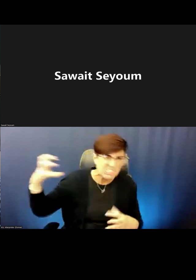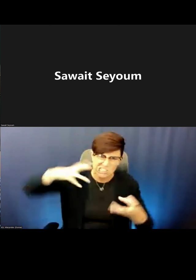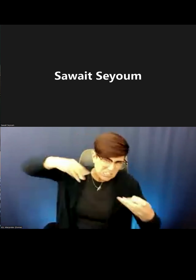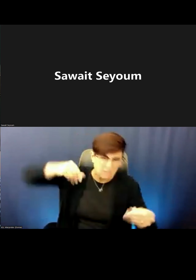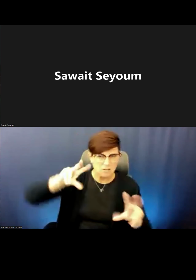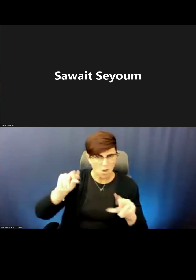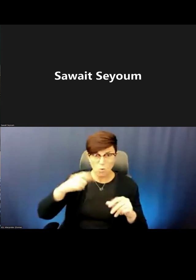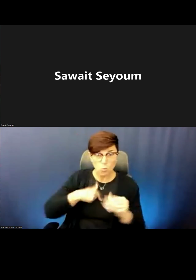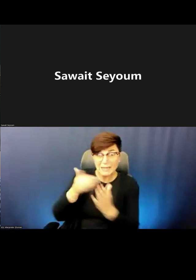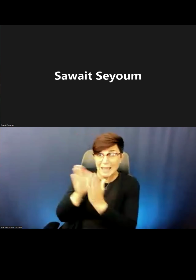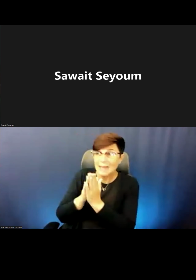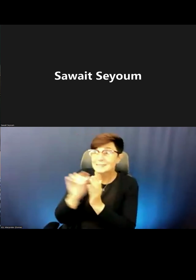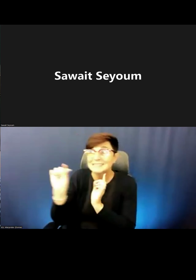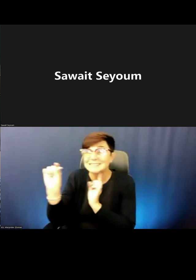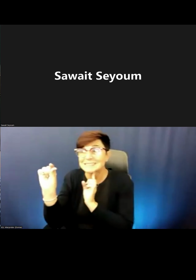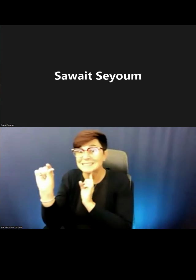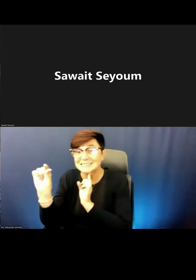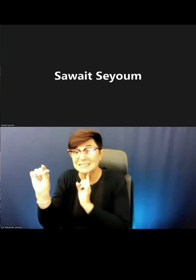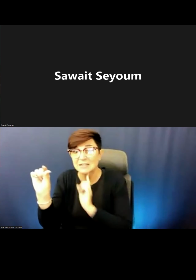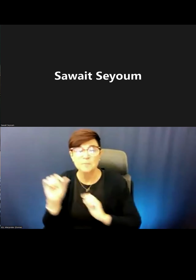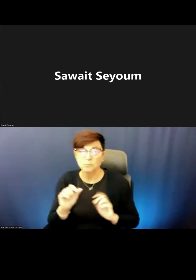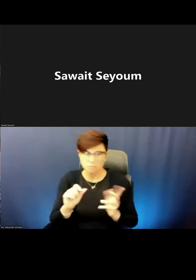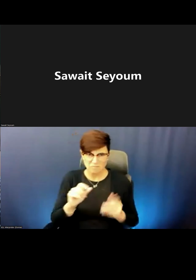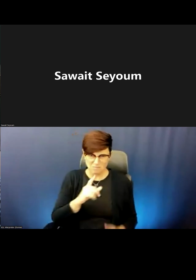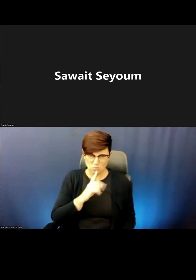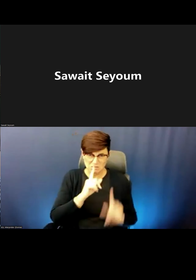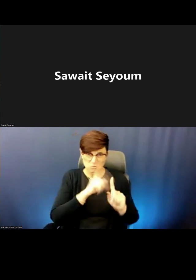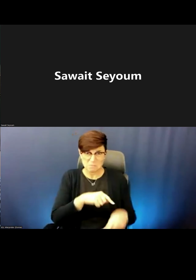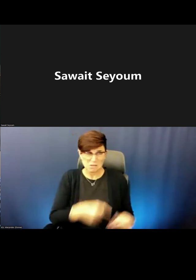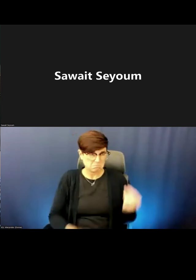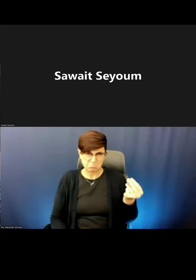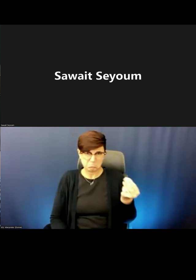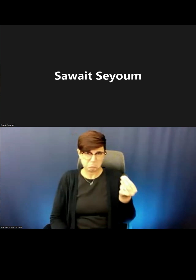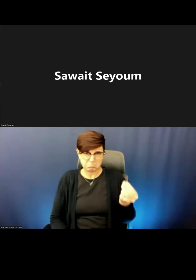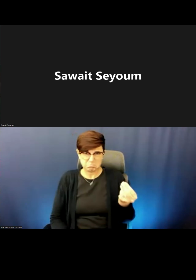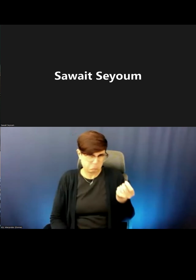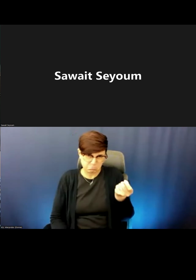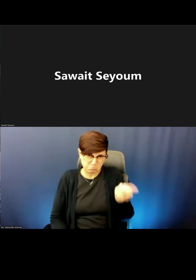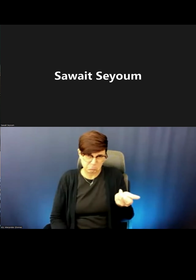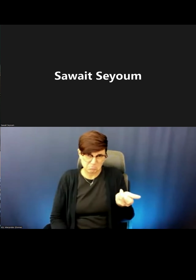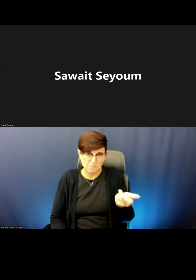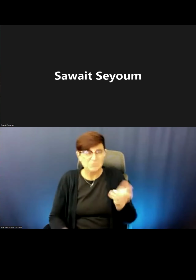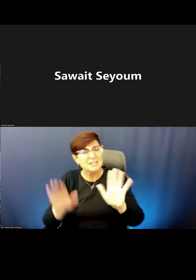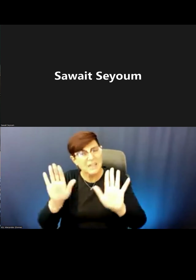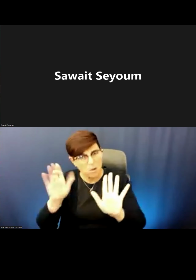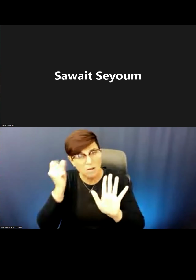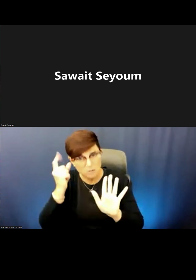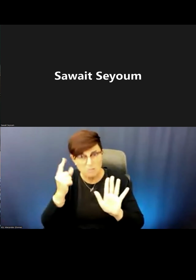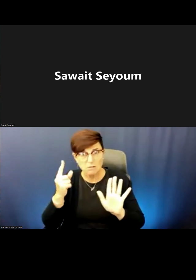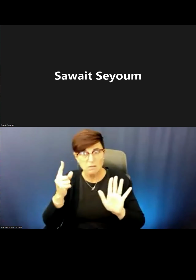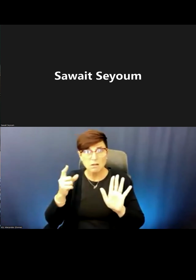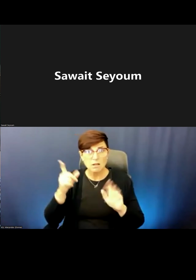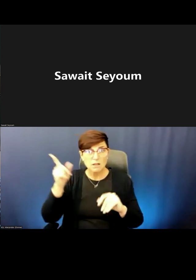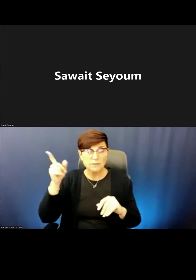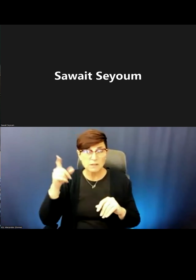don't know what, it's not as if stakeholders didn't have asks. It's not as if these